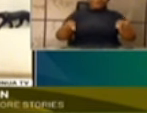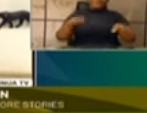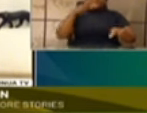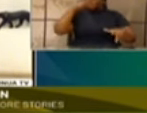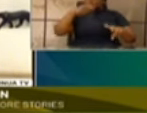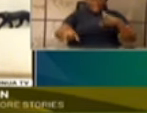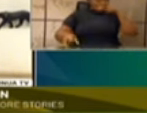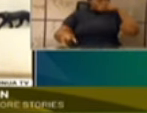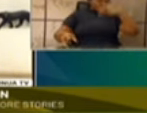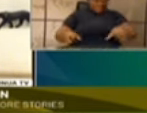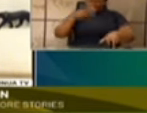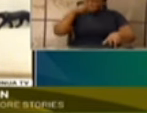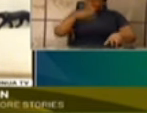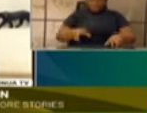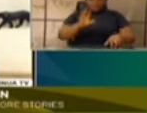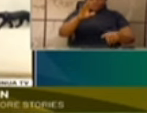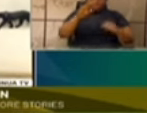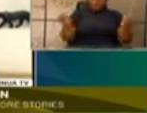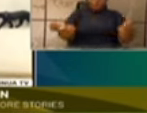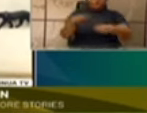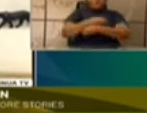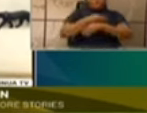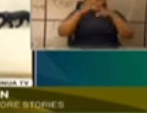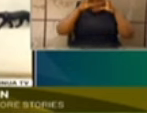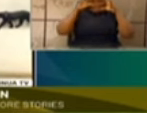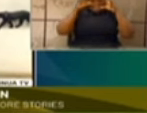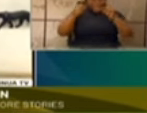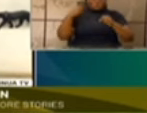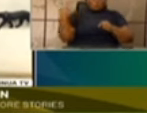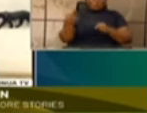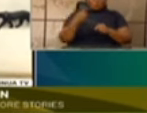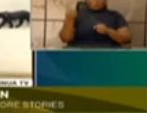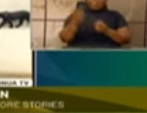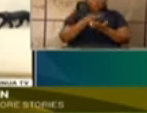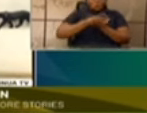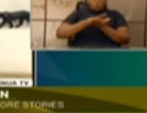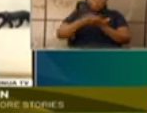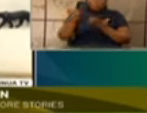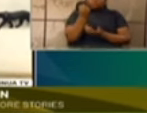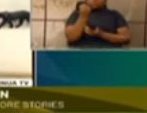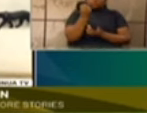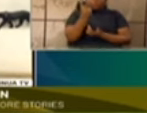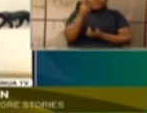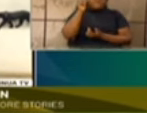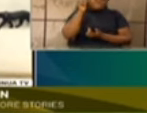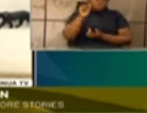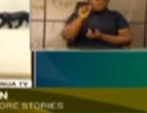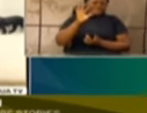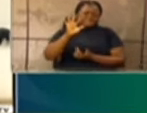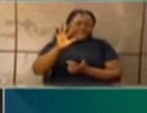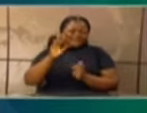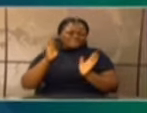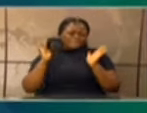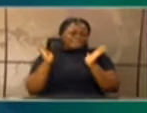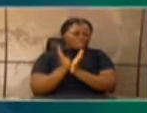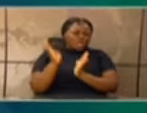office of the president alone are waste 12.5 billion Ghana